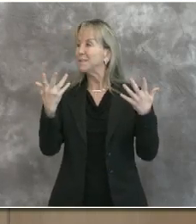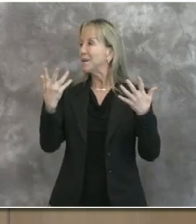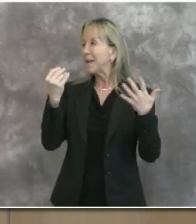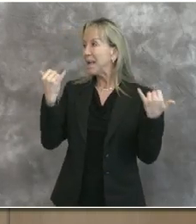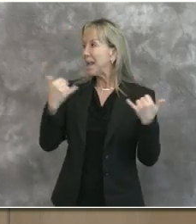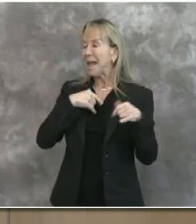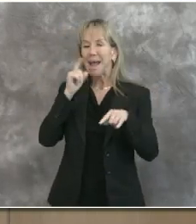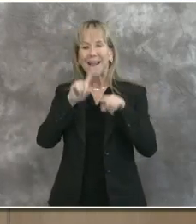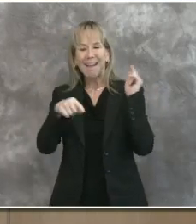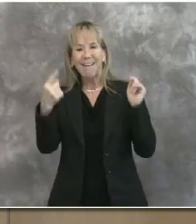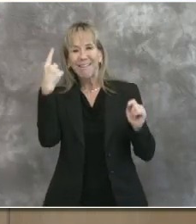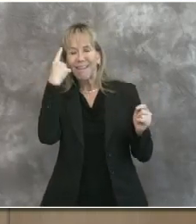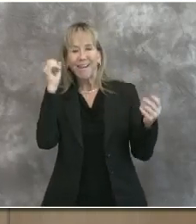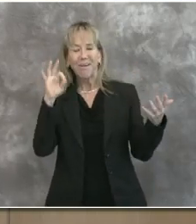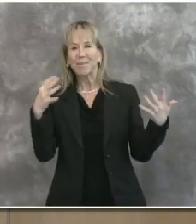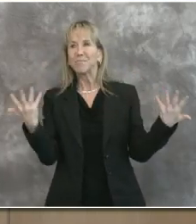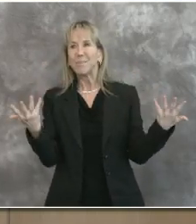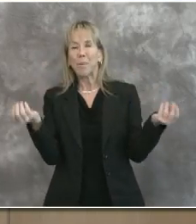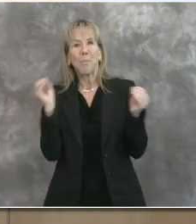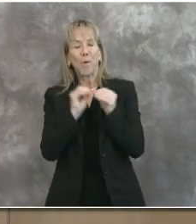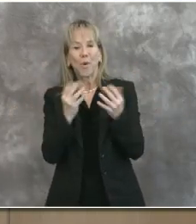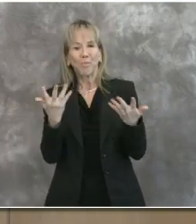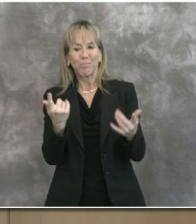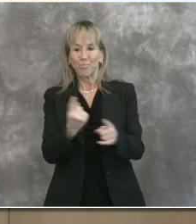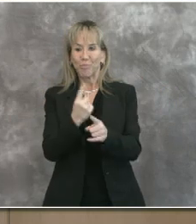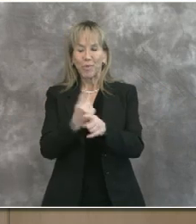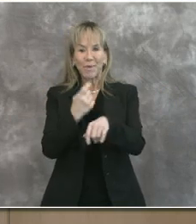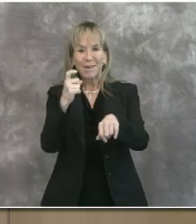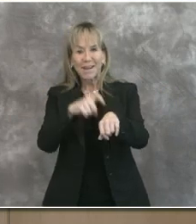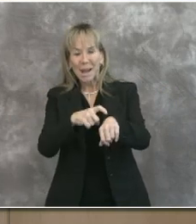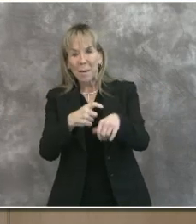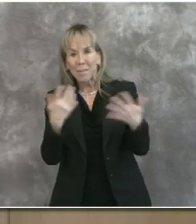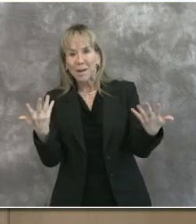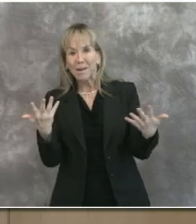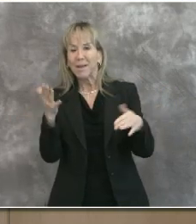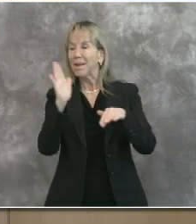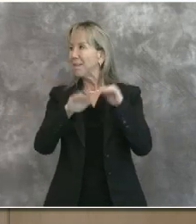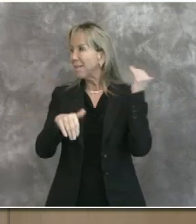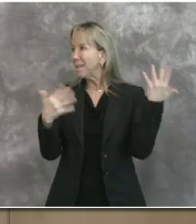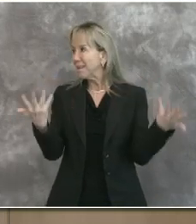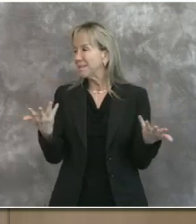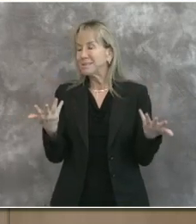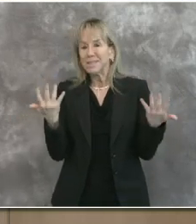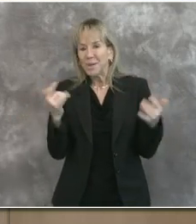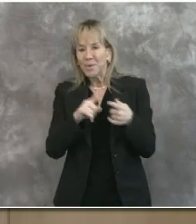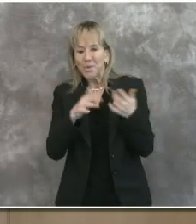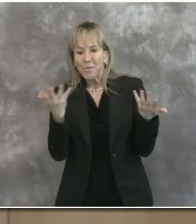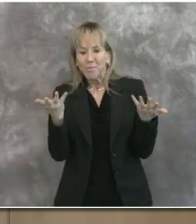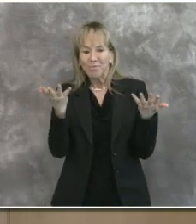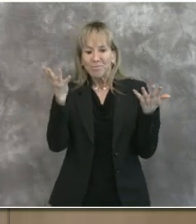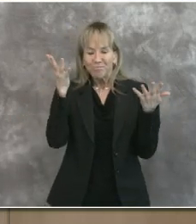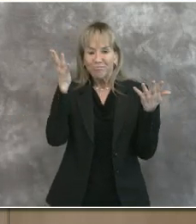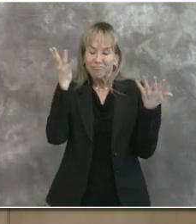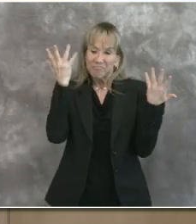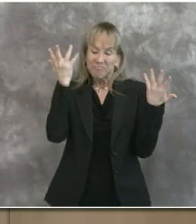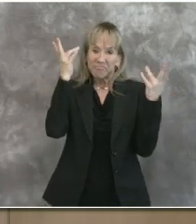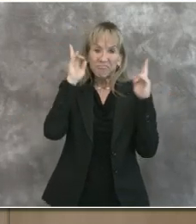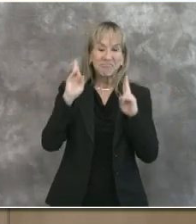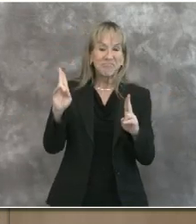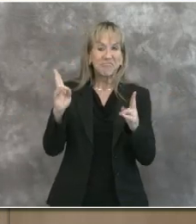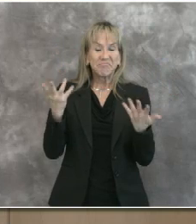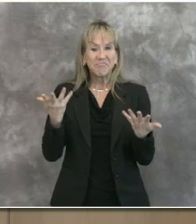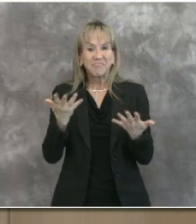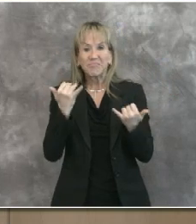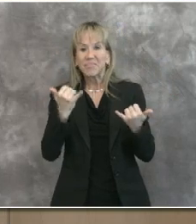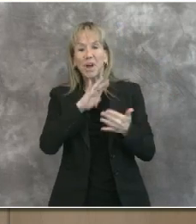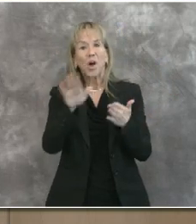more meaningful or appropriate time in many respects to celebrate Earth Day than right now. All of us